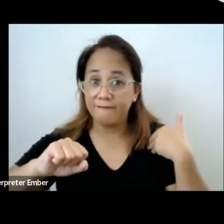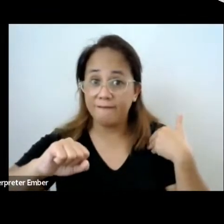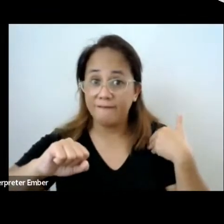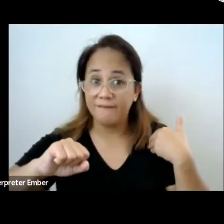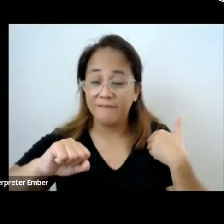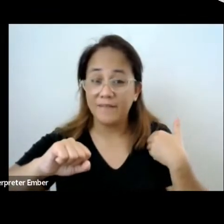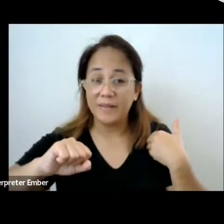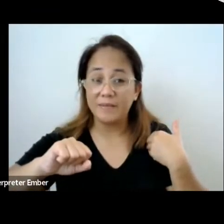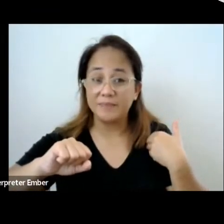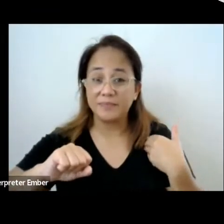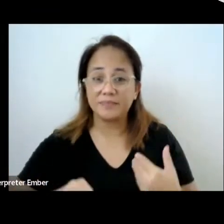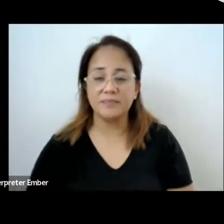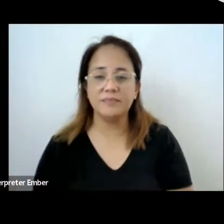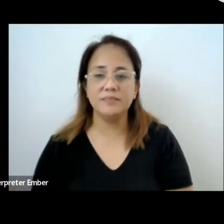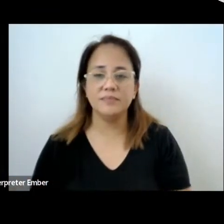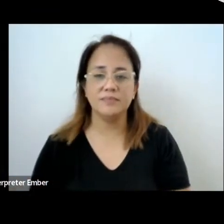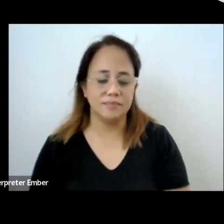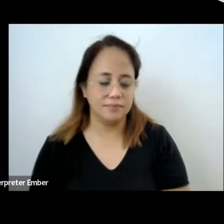Yes.